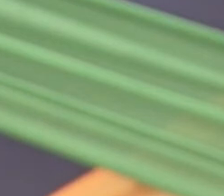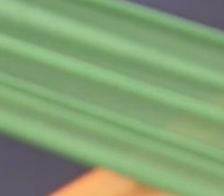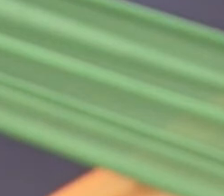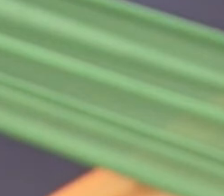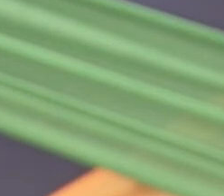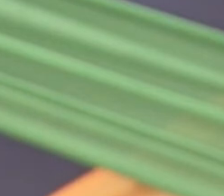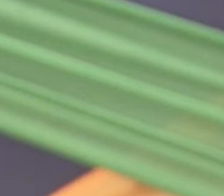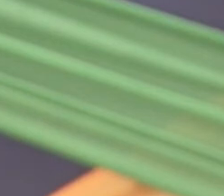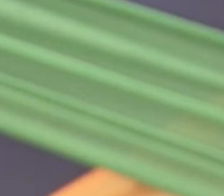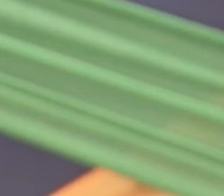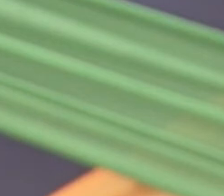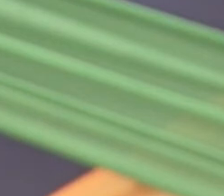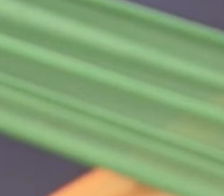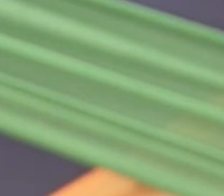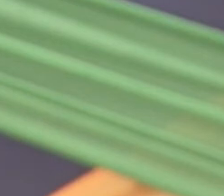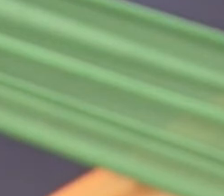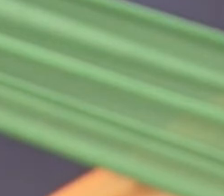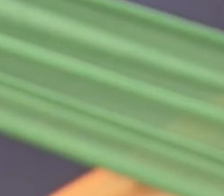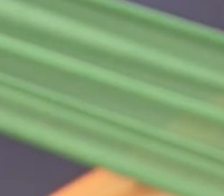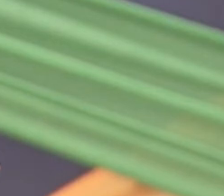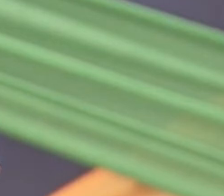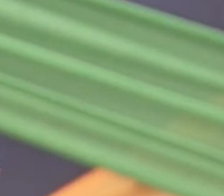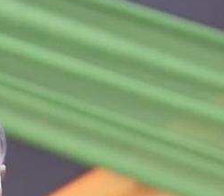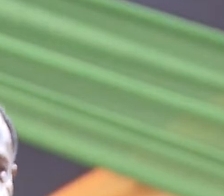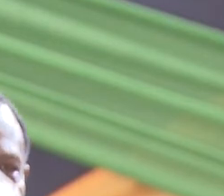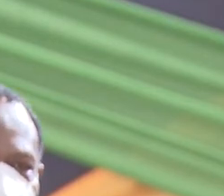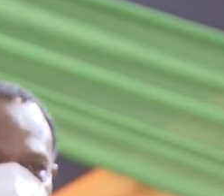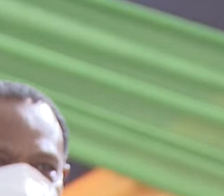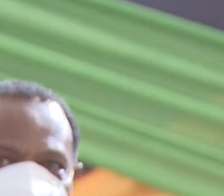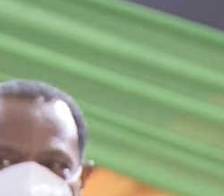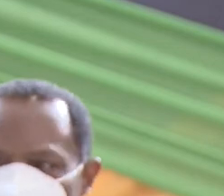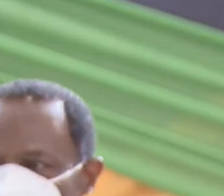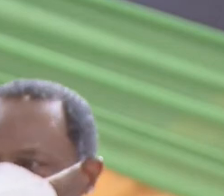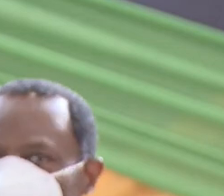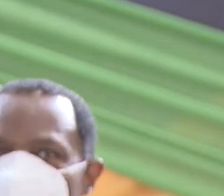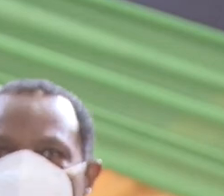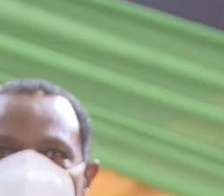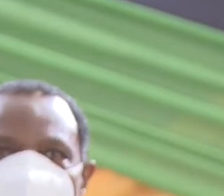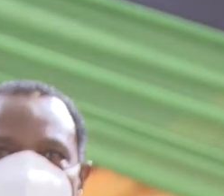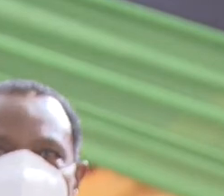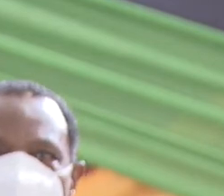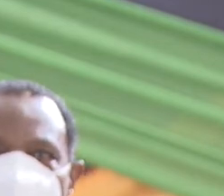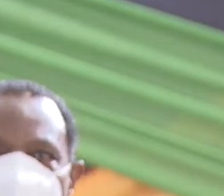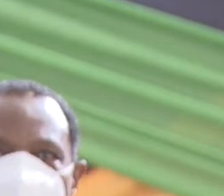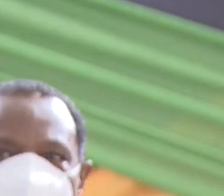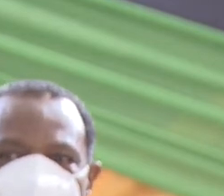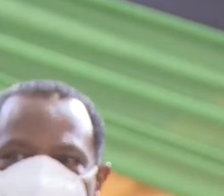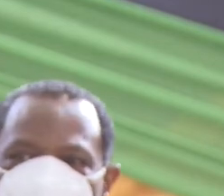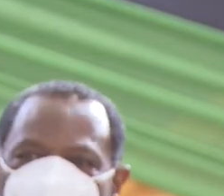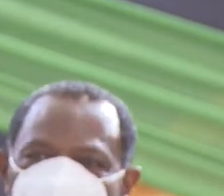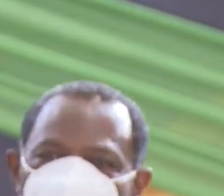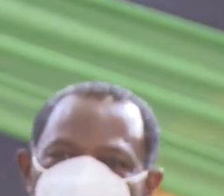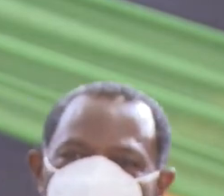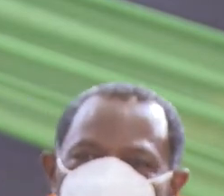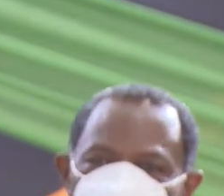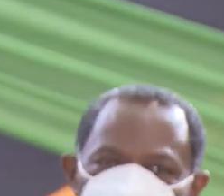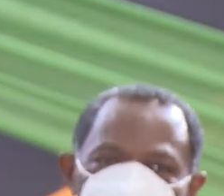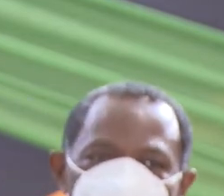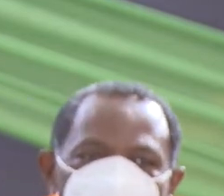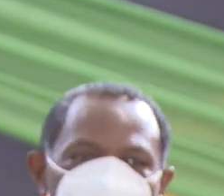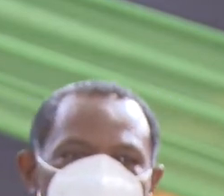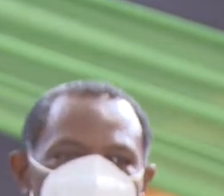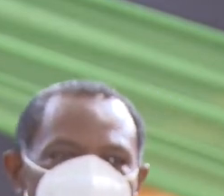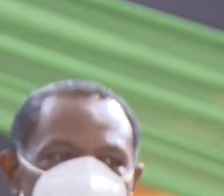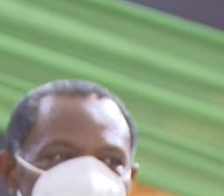it. Today is a very special day, and we meet for worship under the